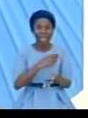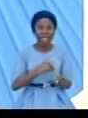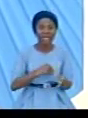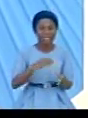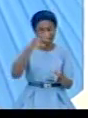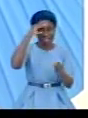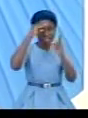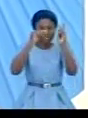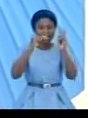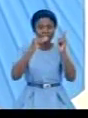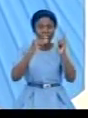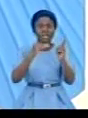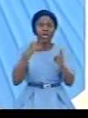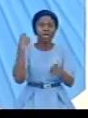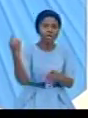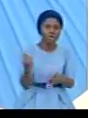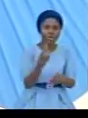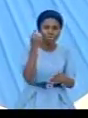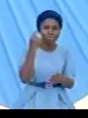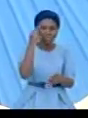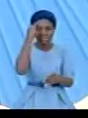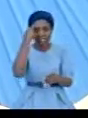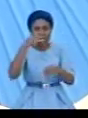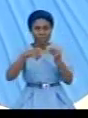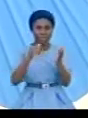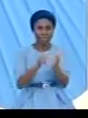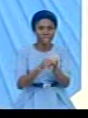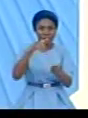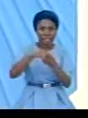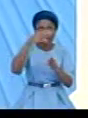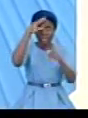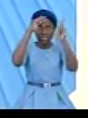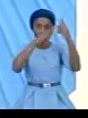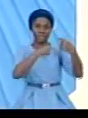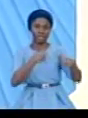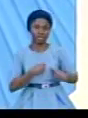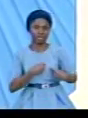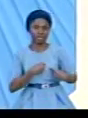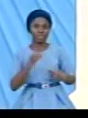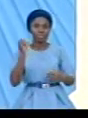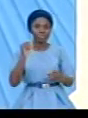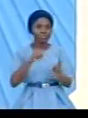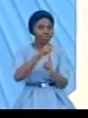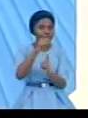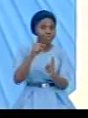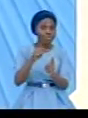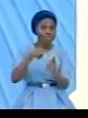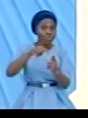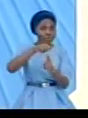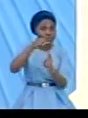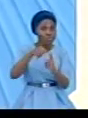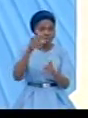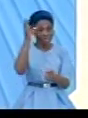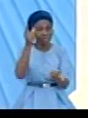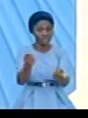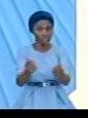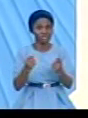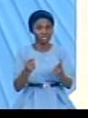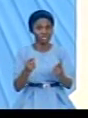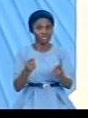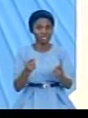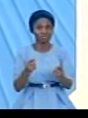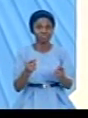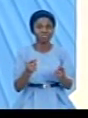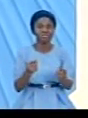meditated on that in his heart. And when the devil came, it took him no time at all to just bring it out